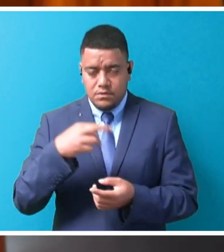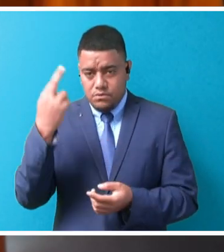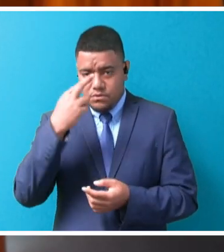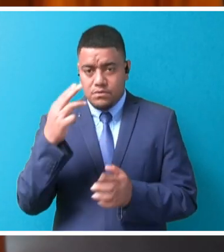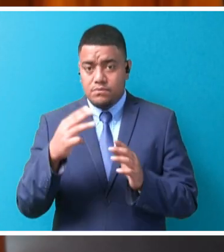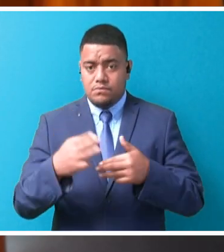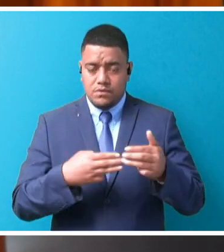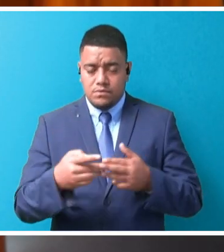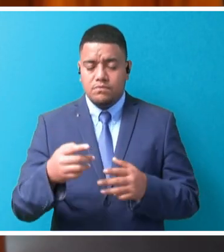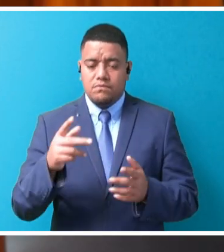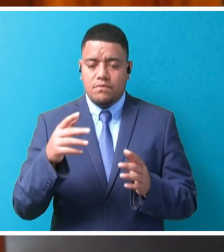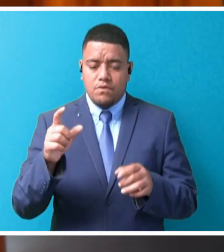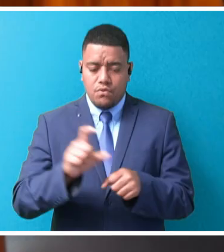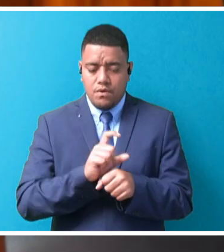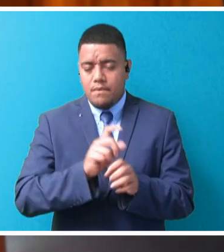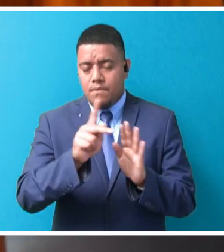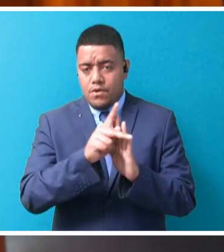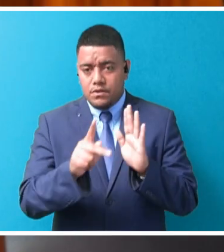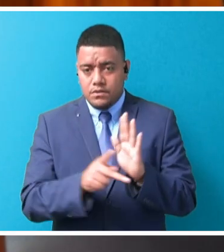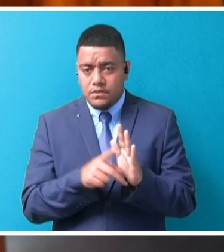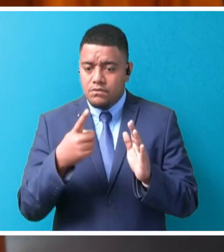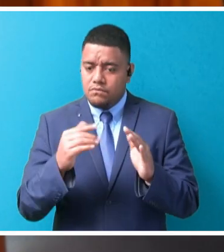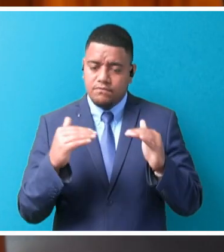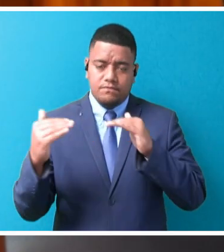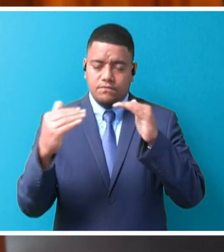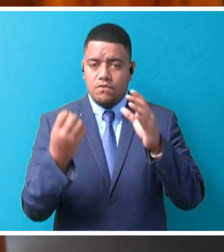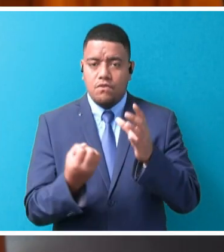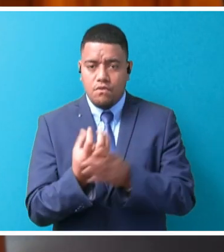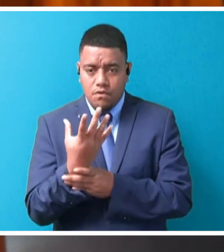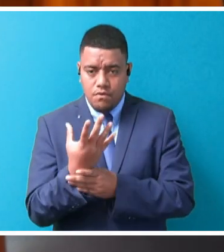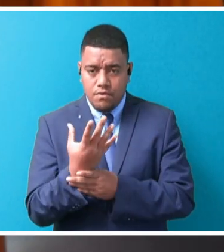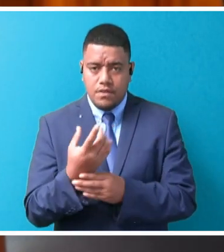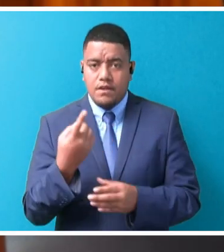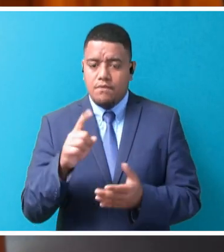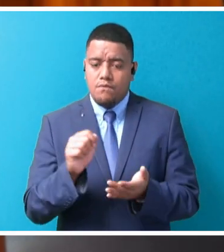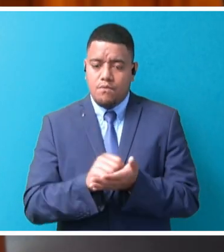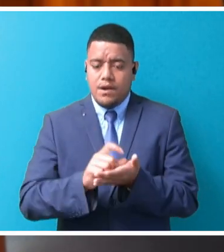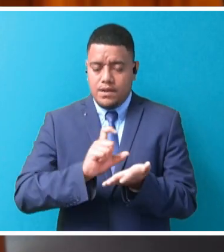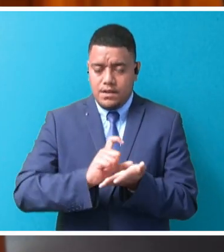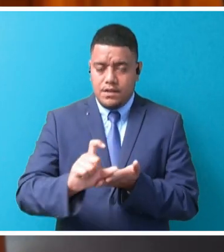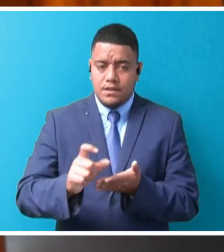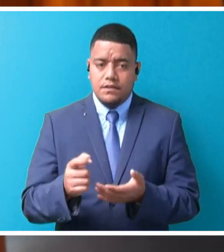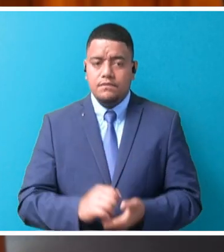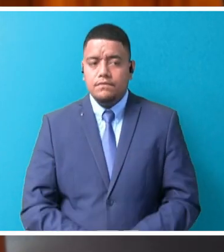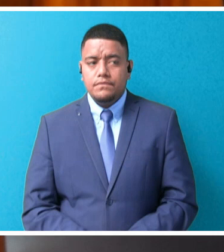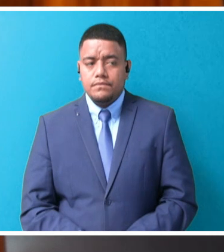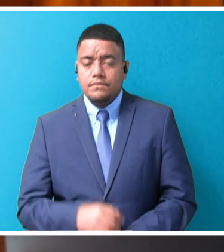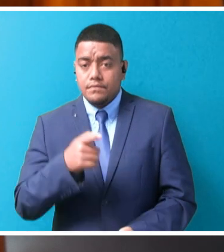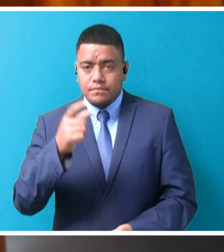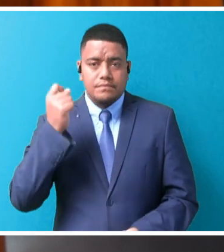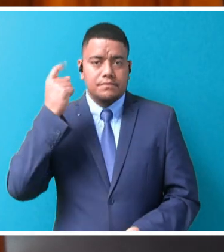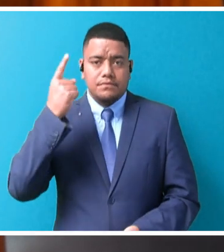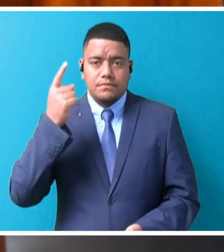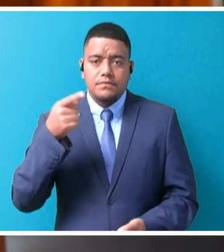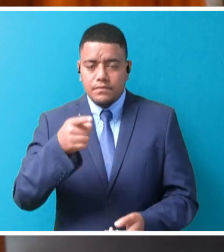policies that promote equitable and sustainable growth, resilience, and inclusion. We recognize that